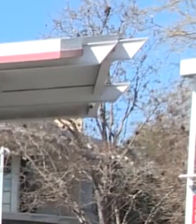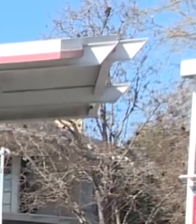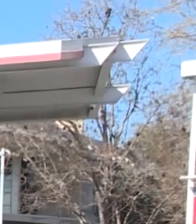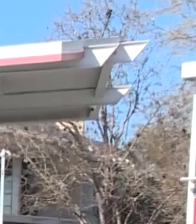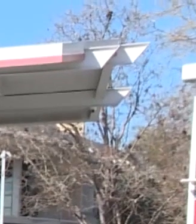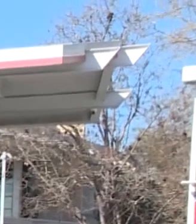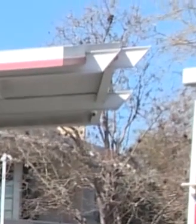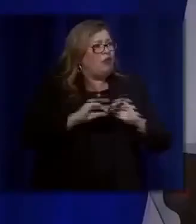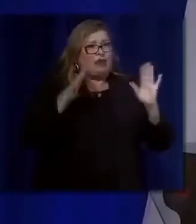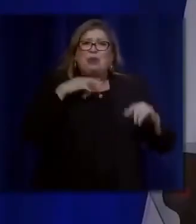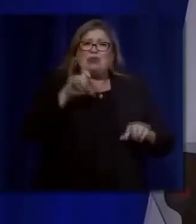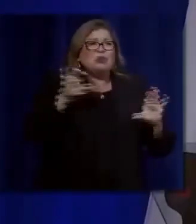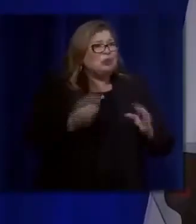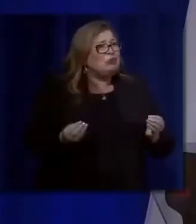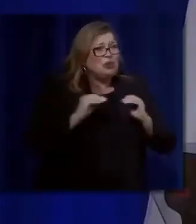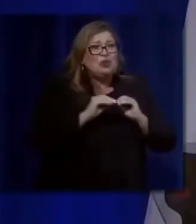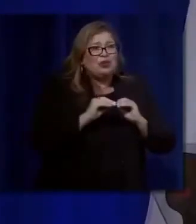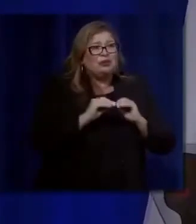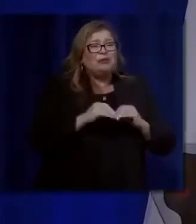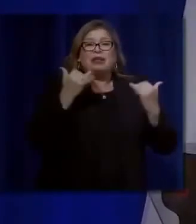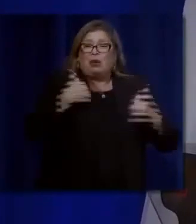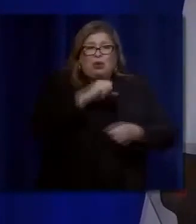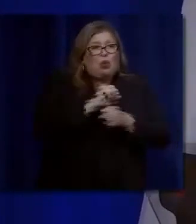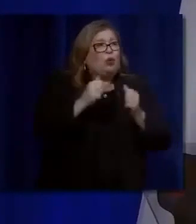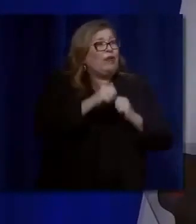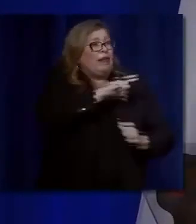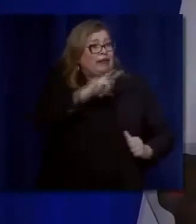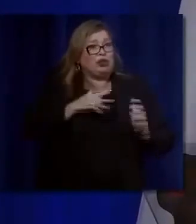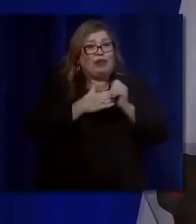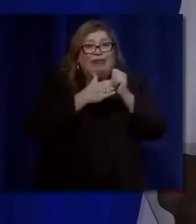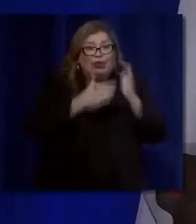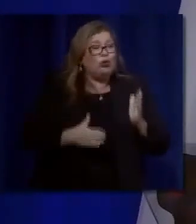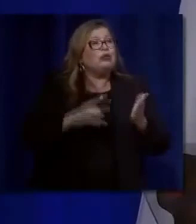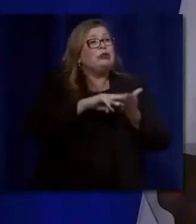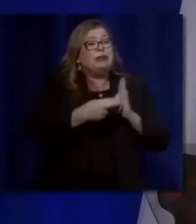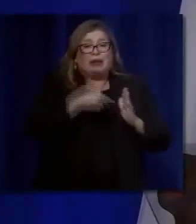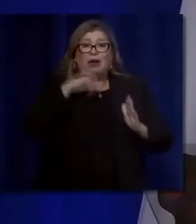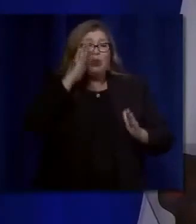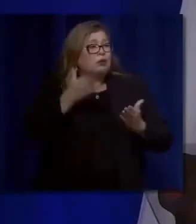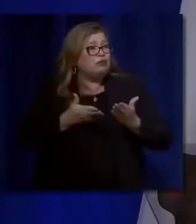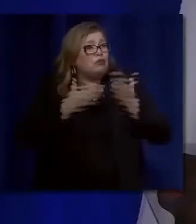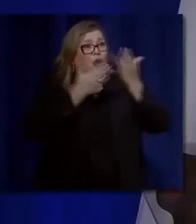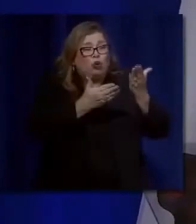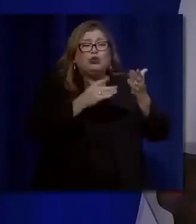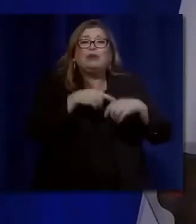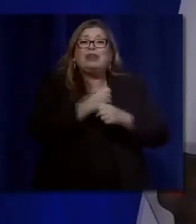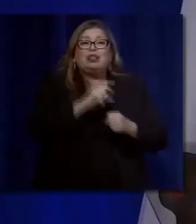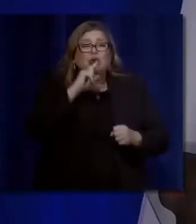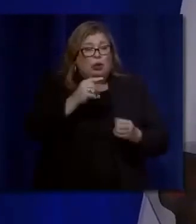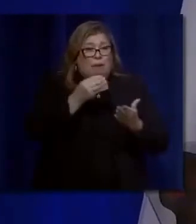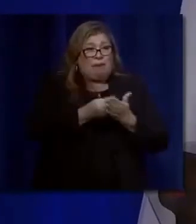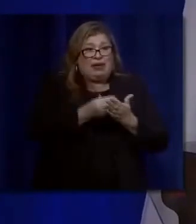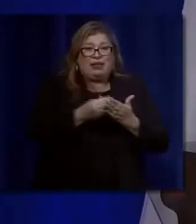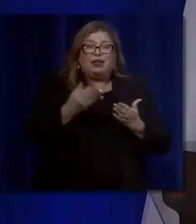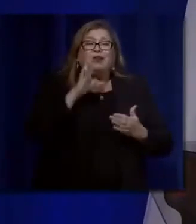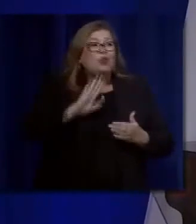geopolitical uncertainty. And that's why, working with legislative leadership, I'll be submitting a proposal to put money back in the pockets